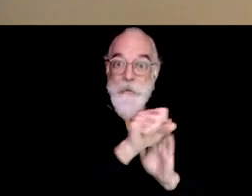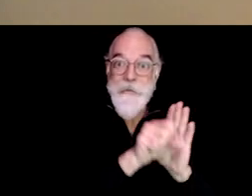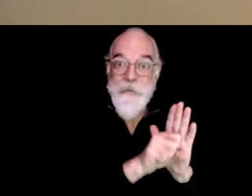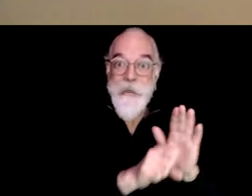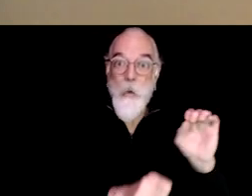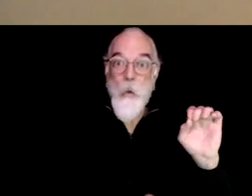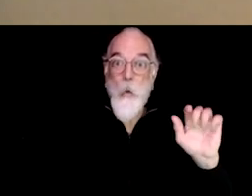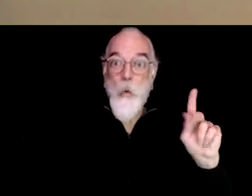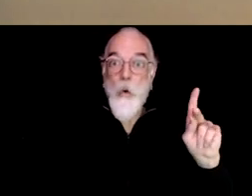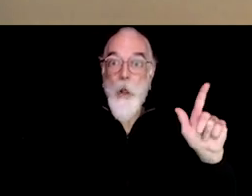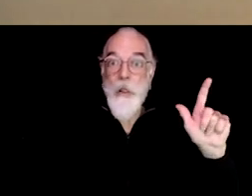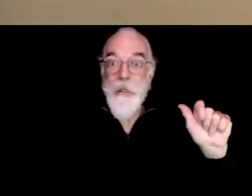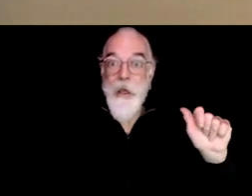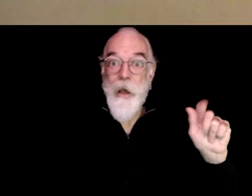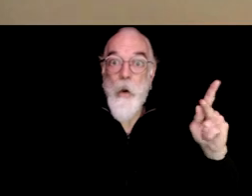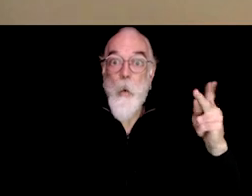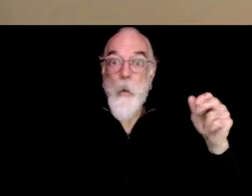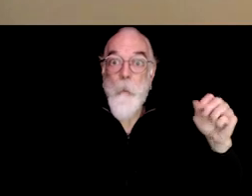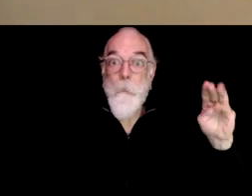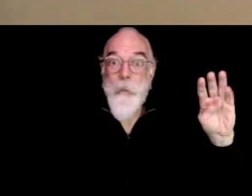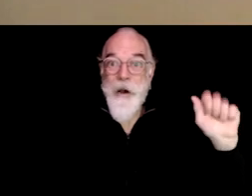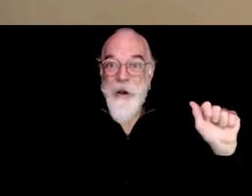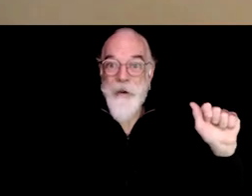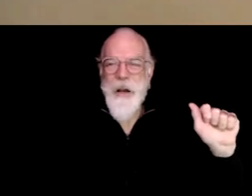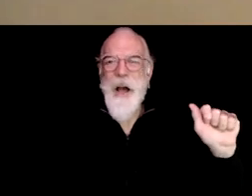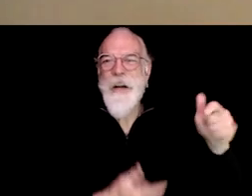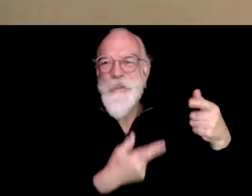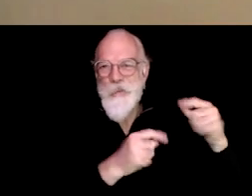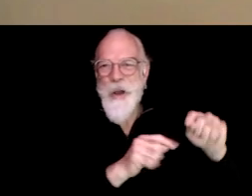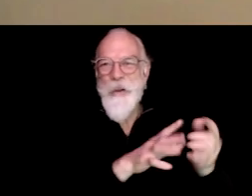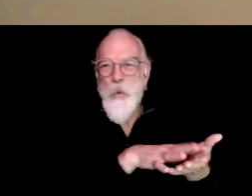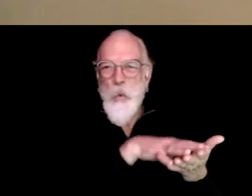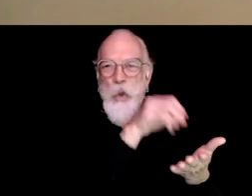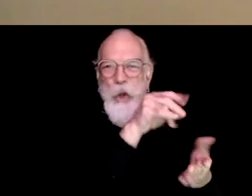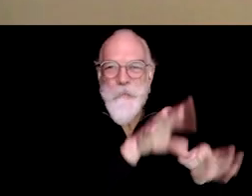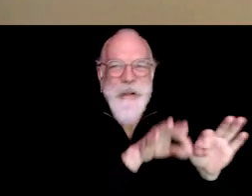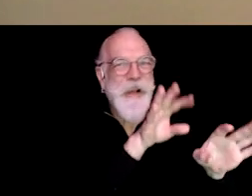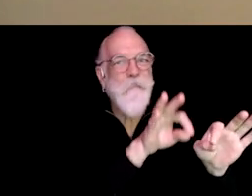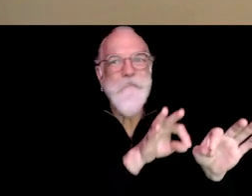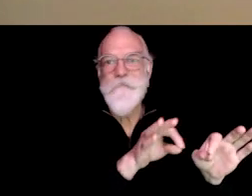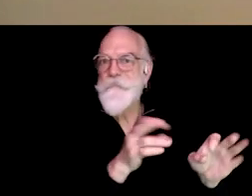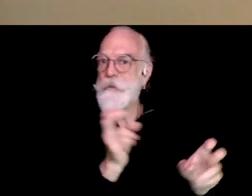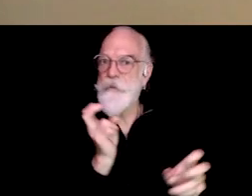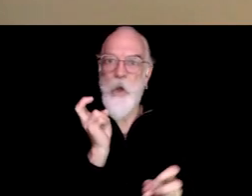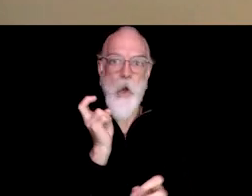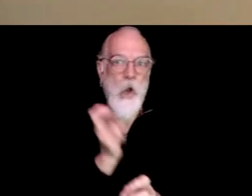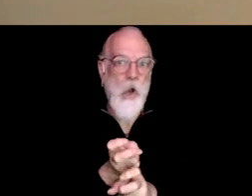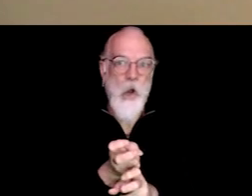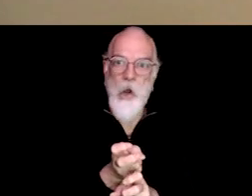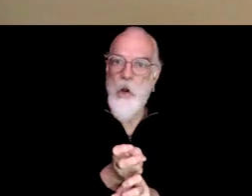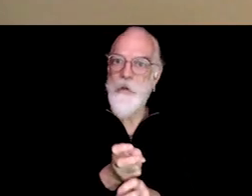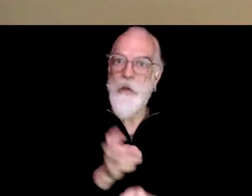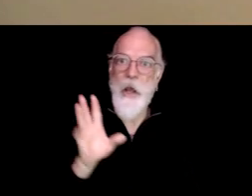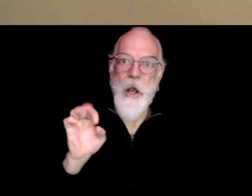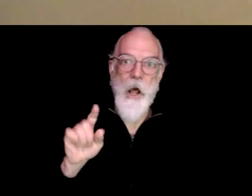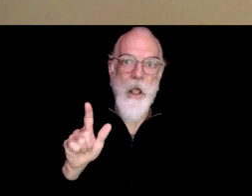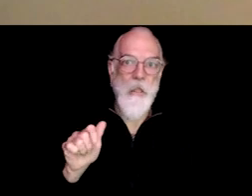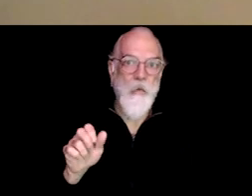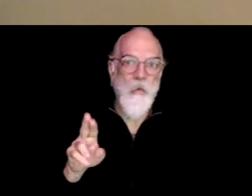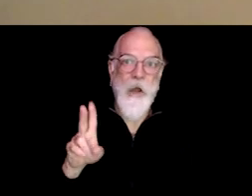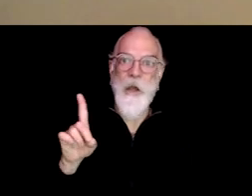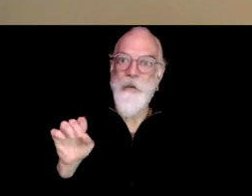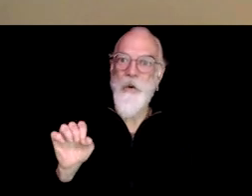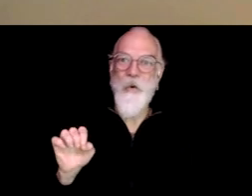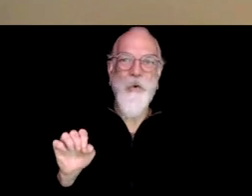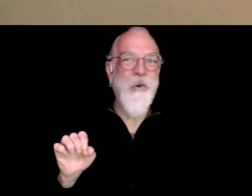learn the language. However, being in Colorado, it's very difficult because I'm not with